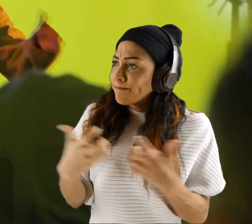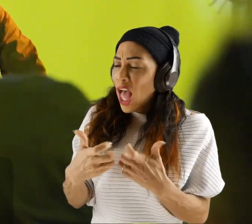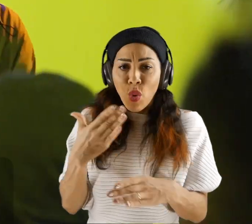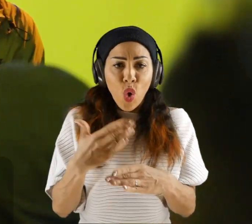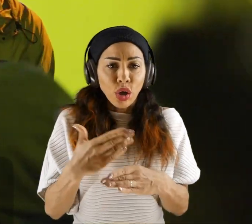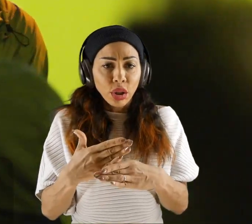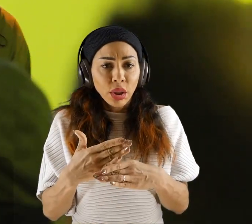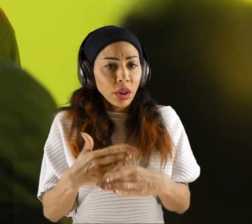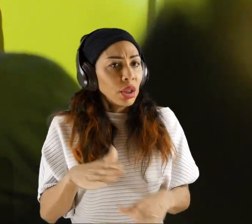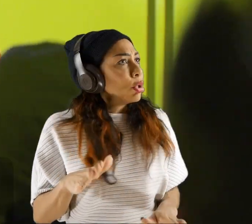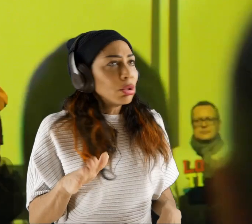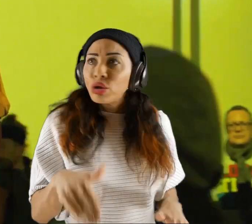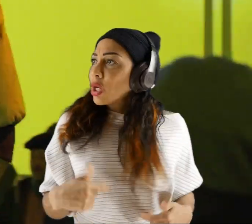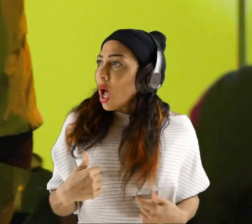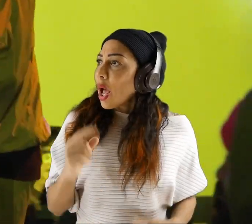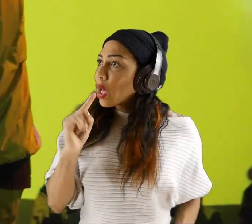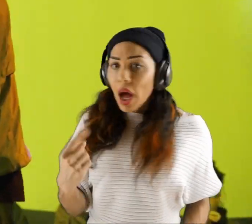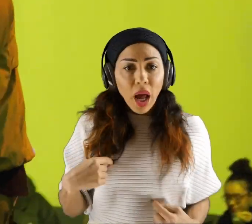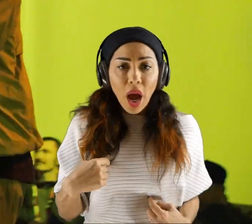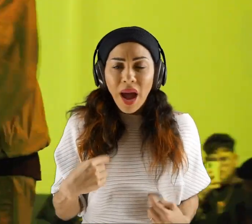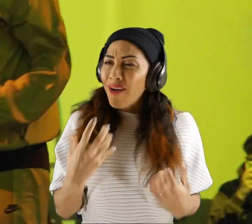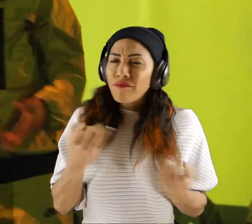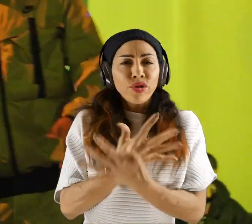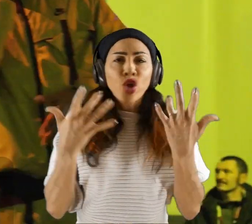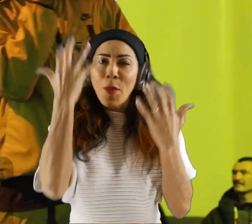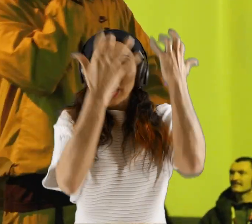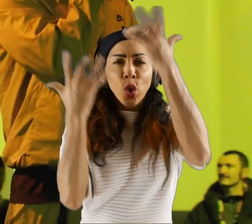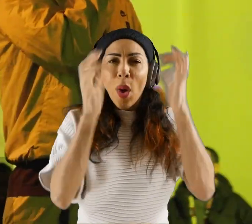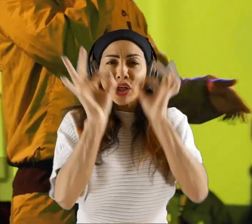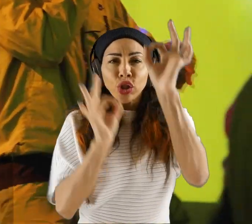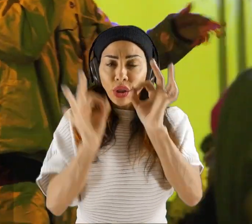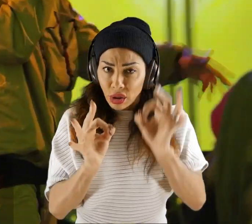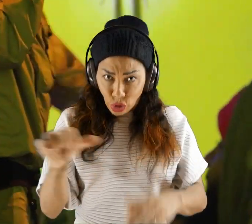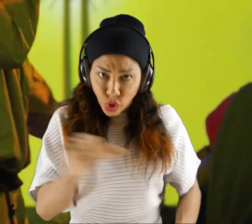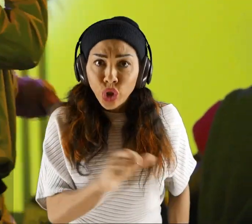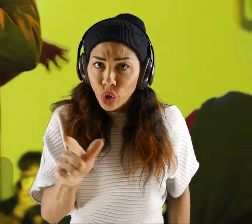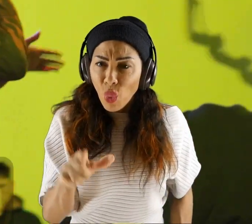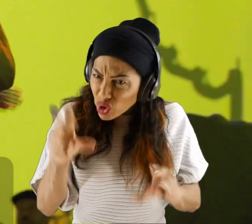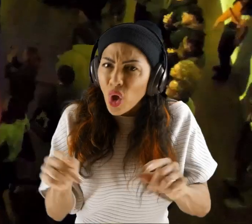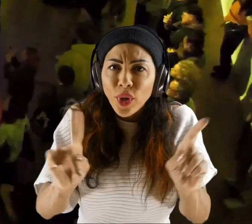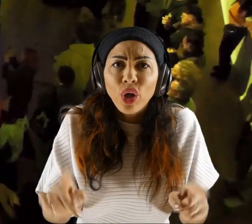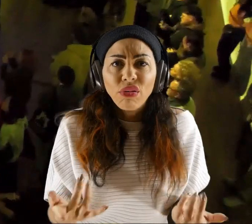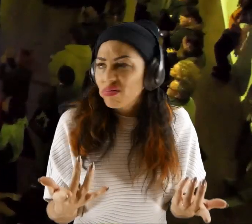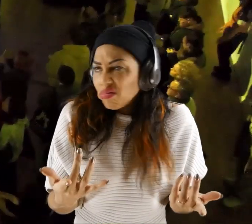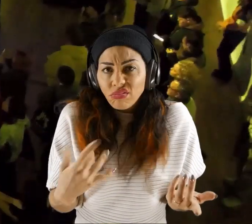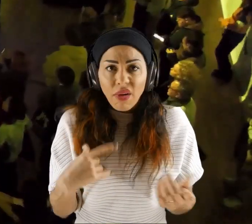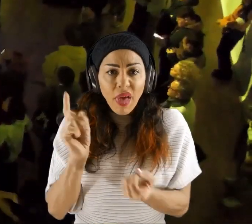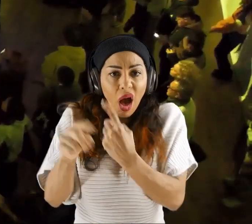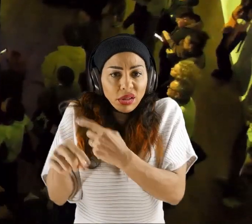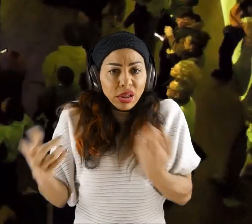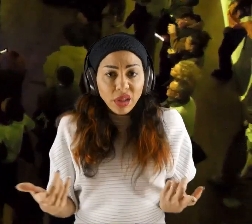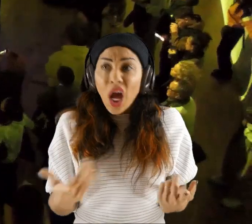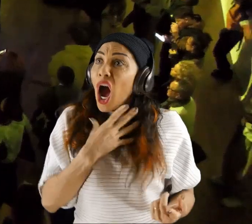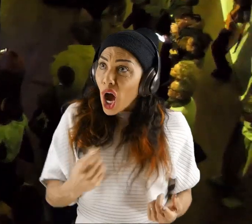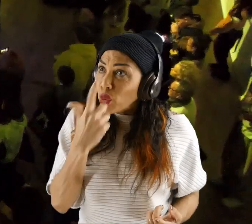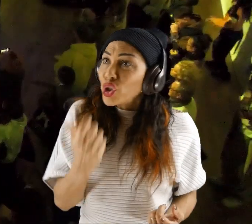work? Shouldn't I, can't I? Can I, won't I? I got so many questions. Well, should you? What's stopping you? Could you? I know I ain't good at answer. Sometimes I wish that I